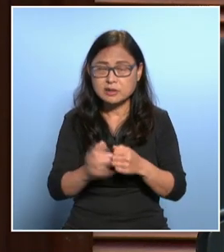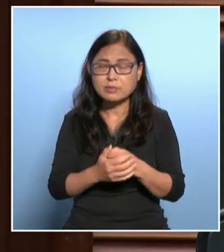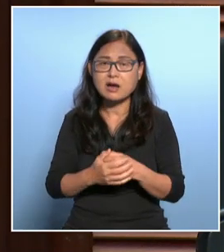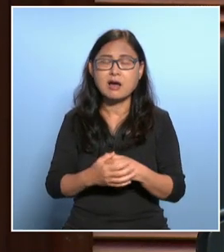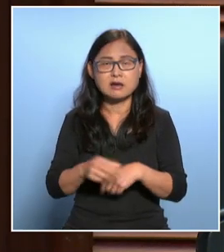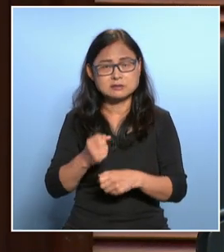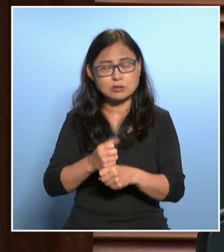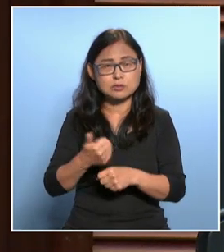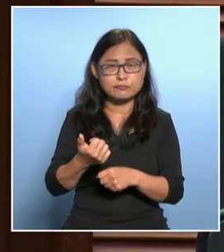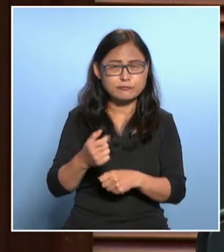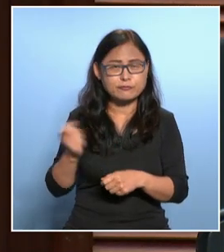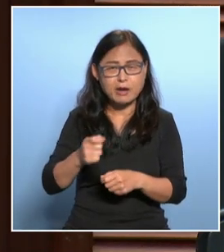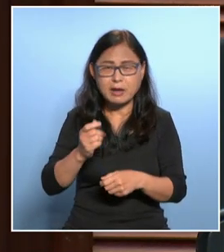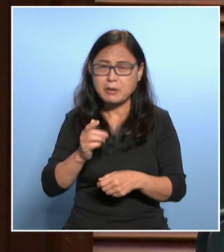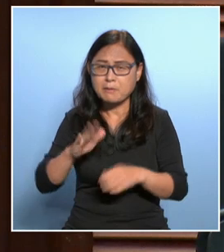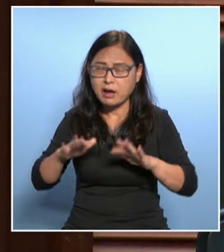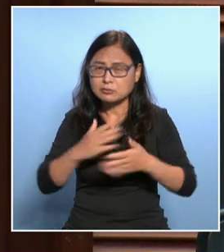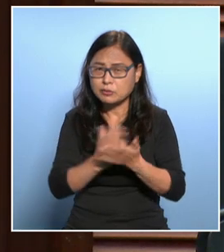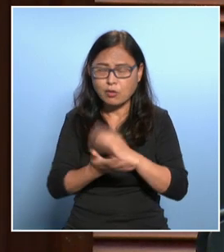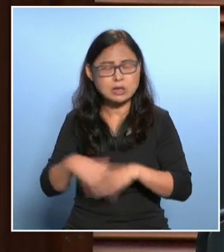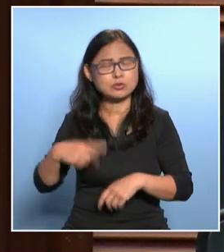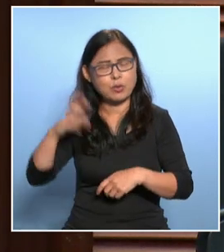on HA's performance and